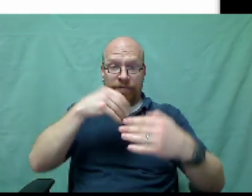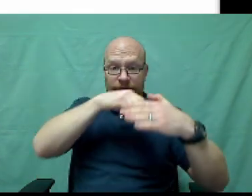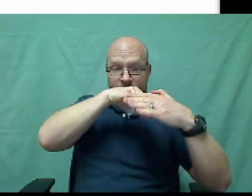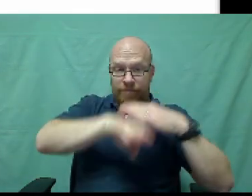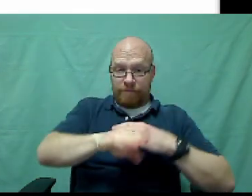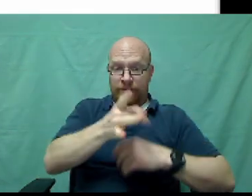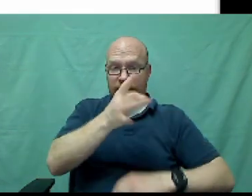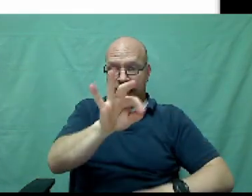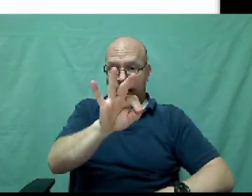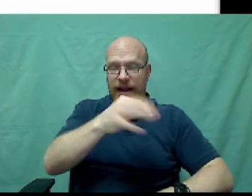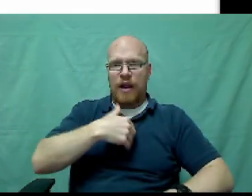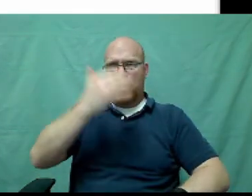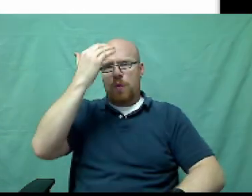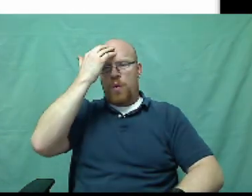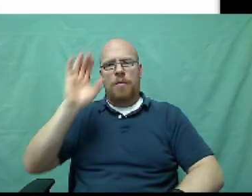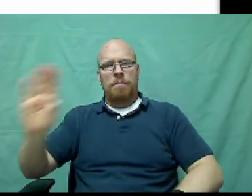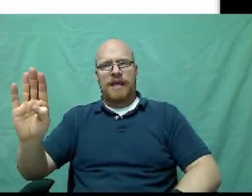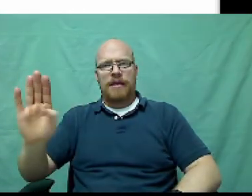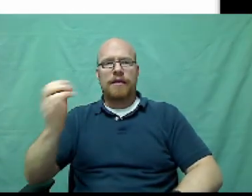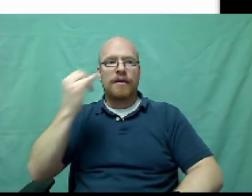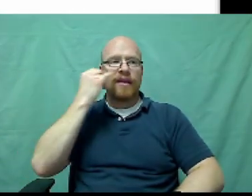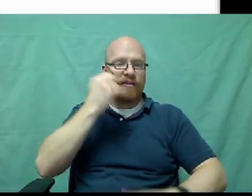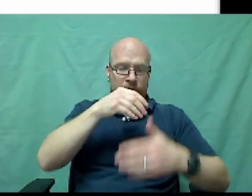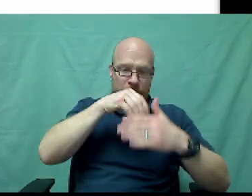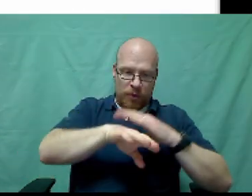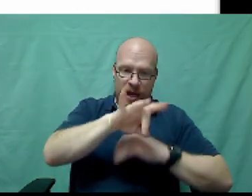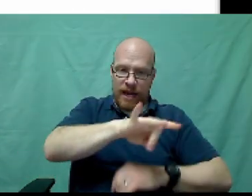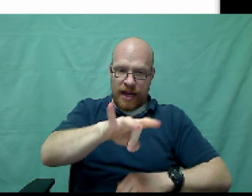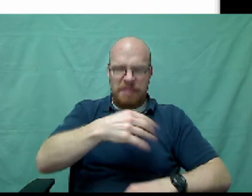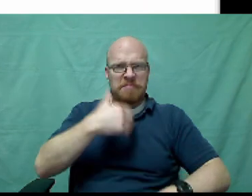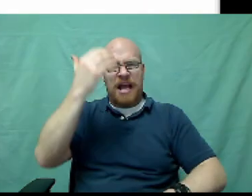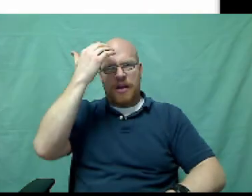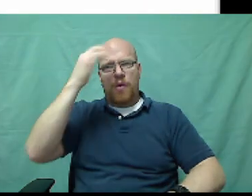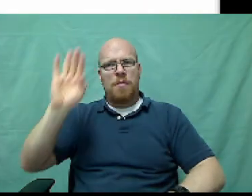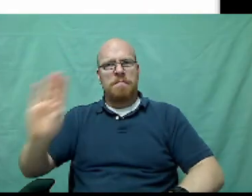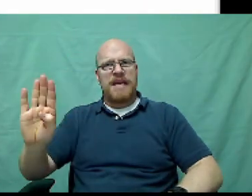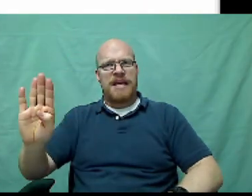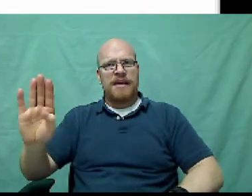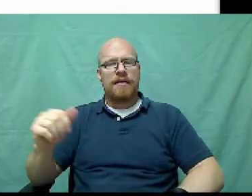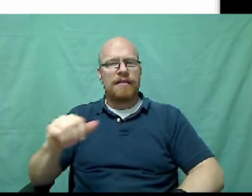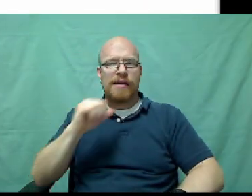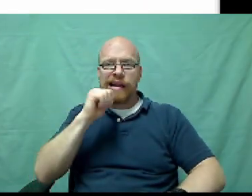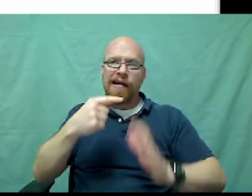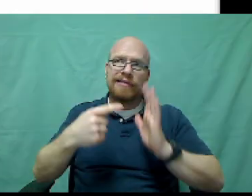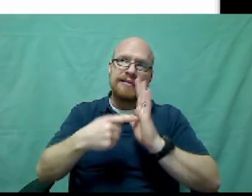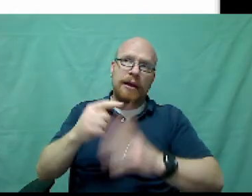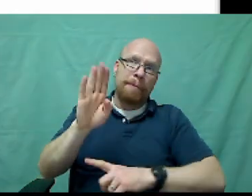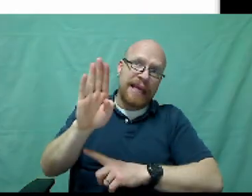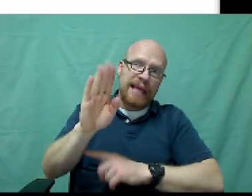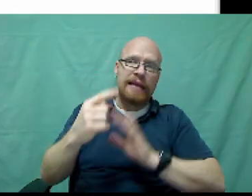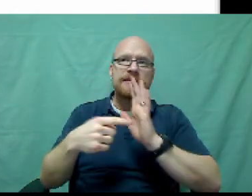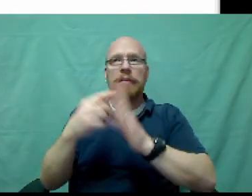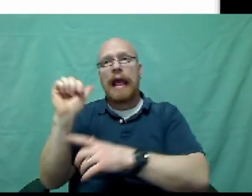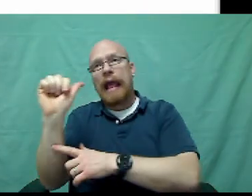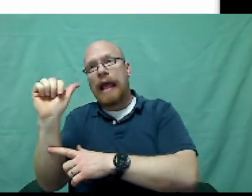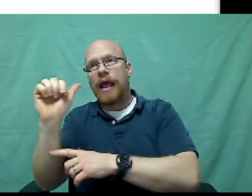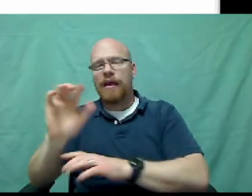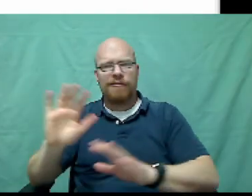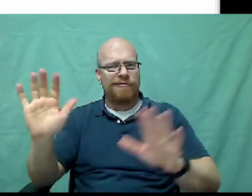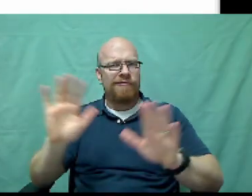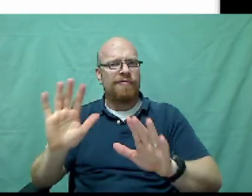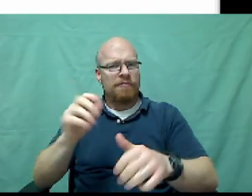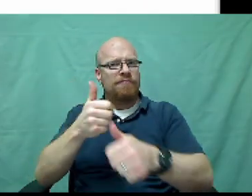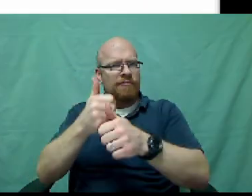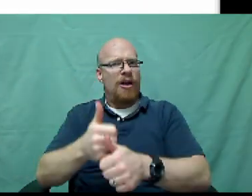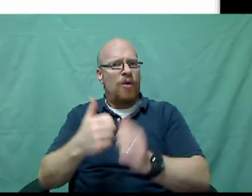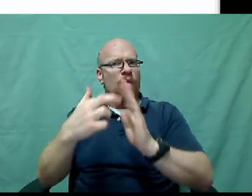you were to give me 89, I know it's a B. If you gave me 88, I know it's a B. It's not like it's a B sometimes,